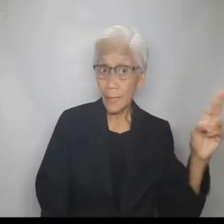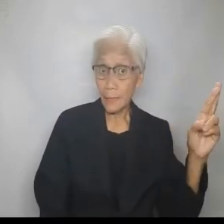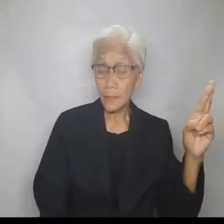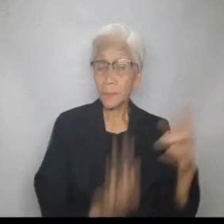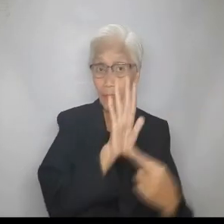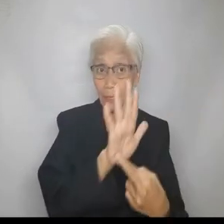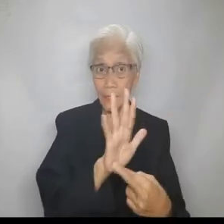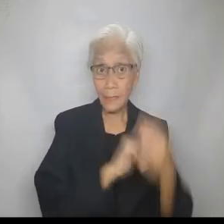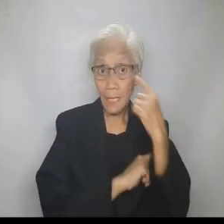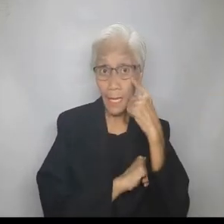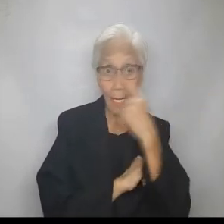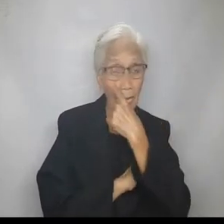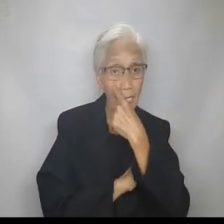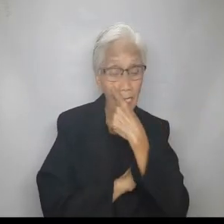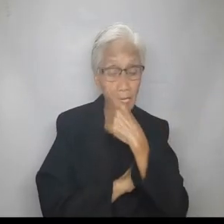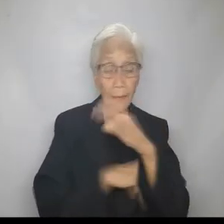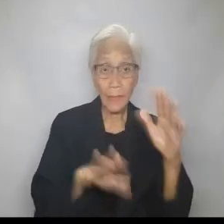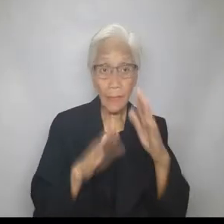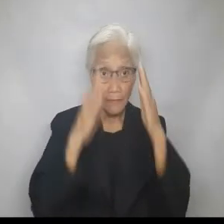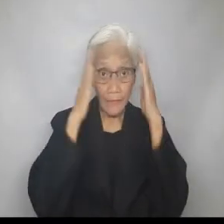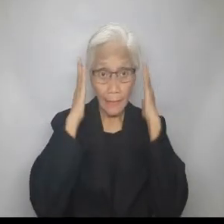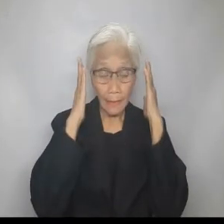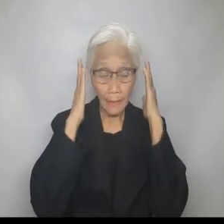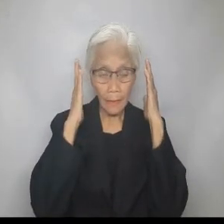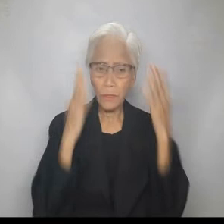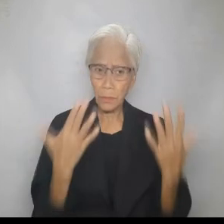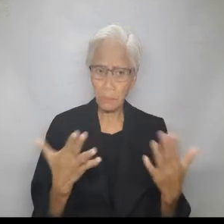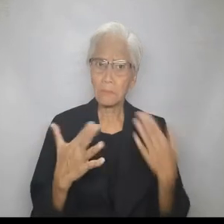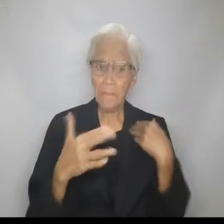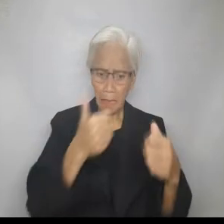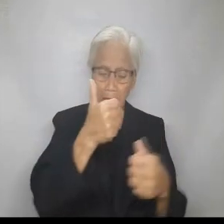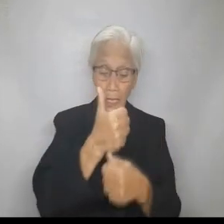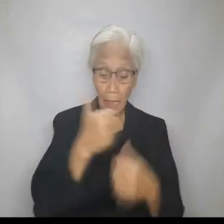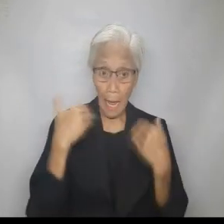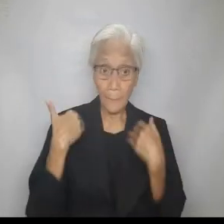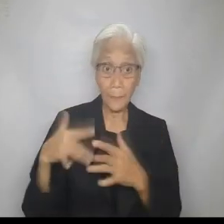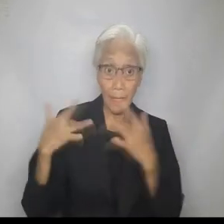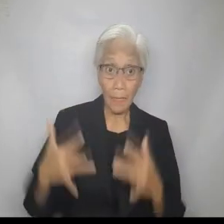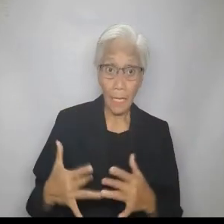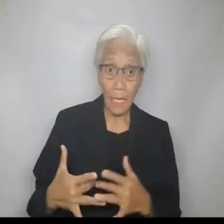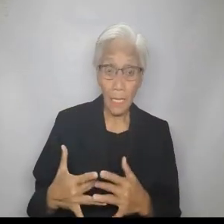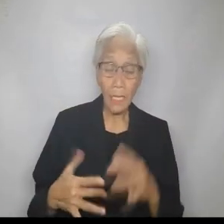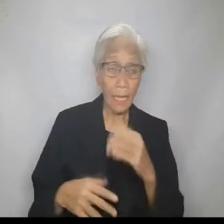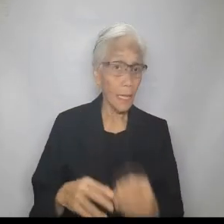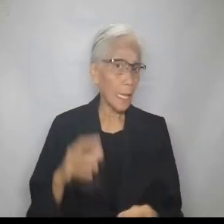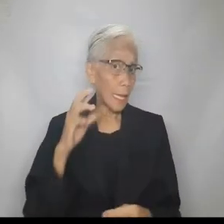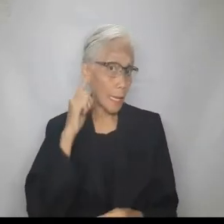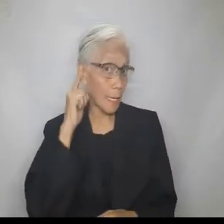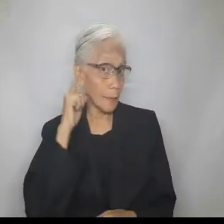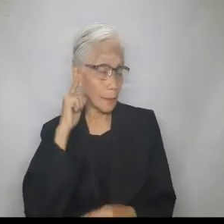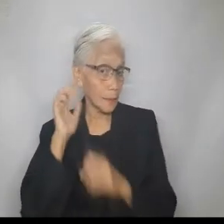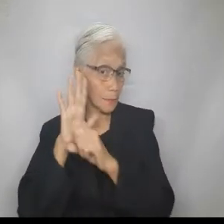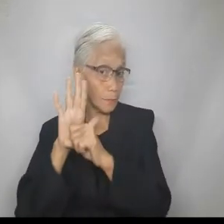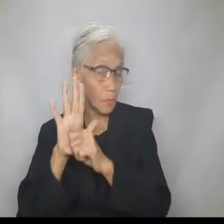side represents the eyes, an undivided attention, and underneath this, there is the heart. And underneath the ear